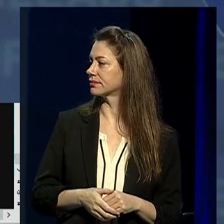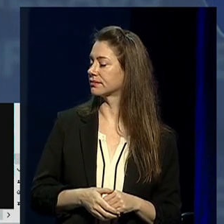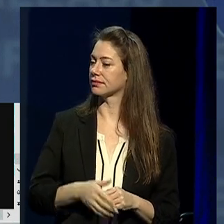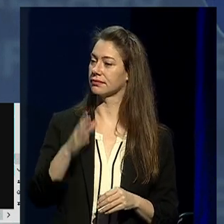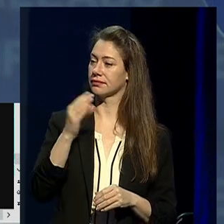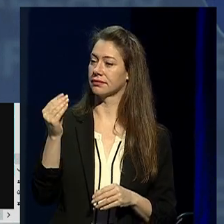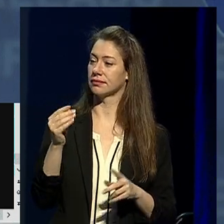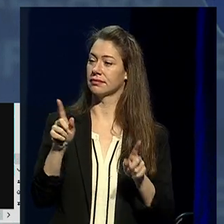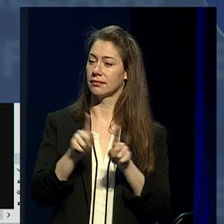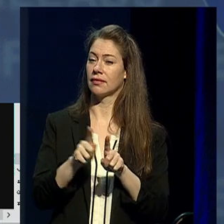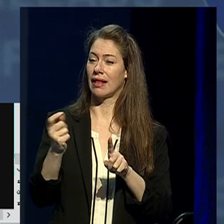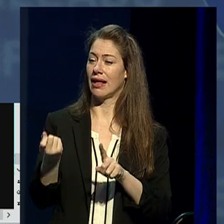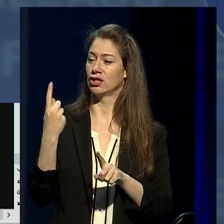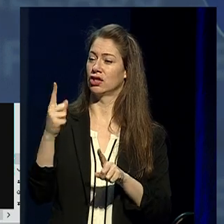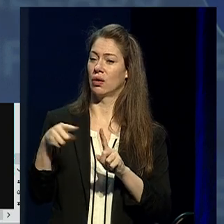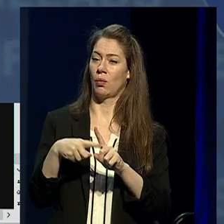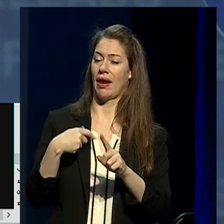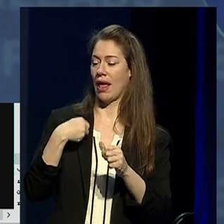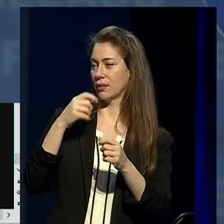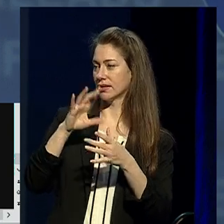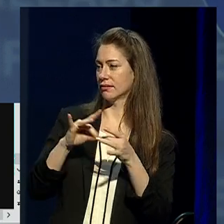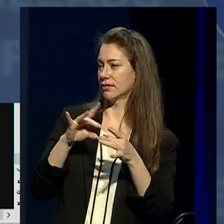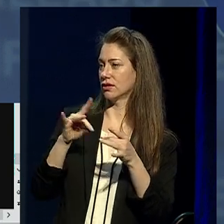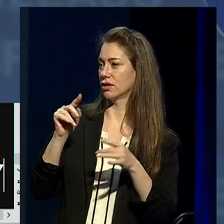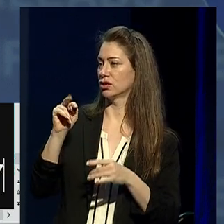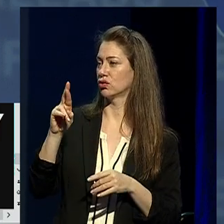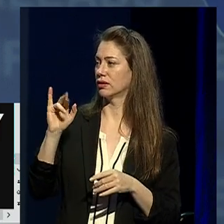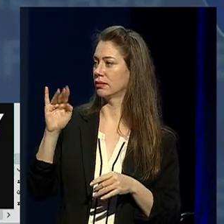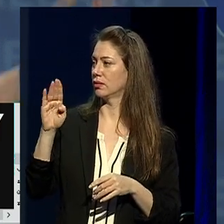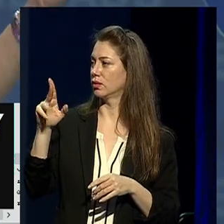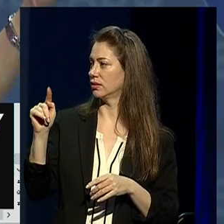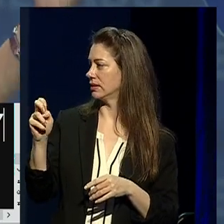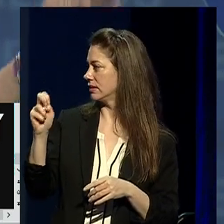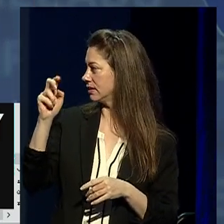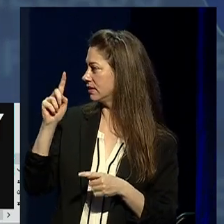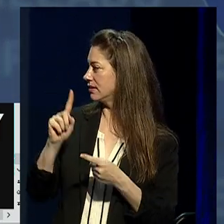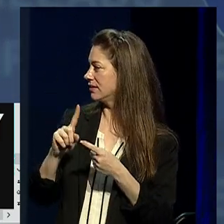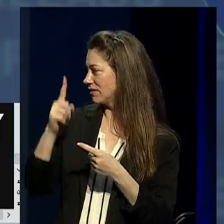And like last year when I was giving my tribute to him, he also was not on the stage.